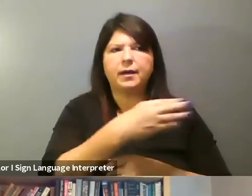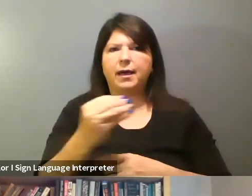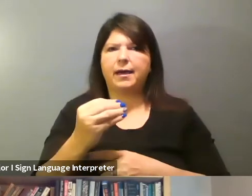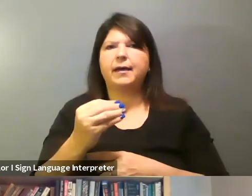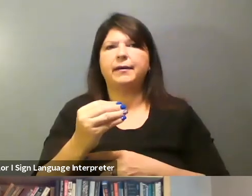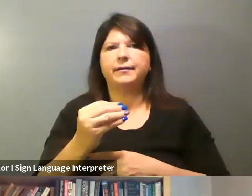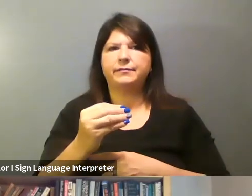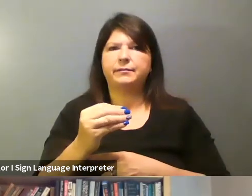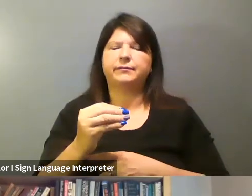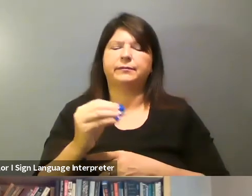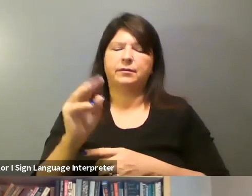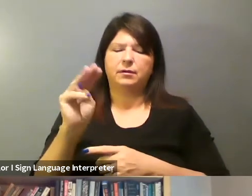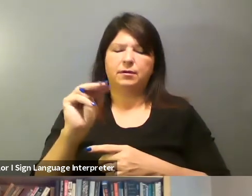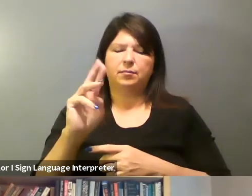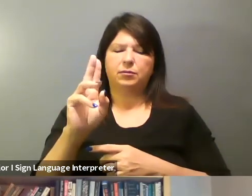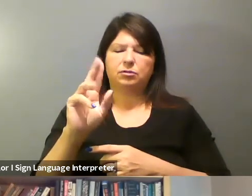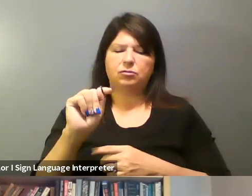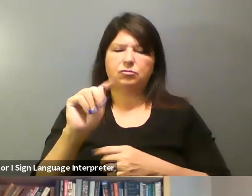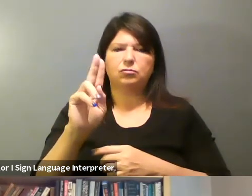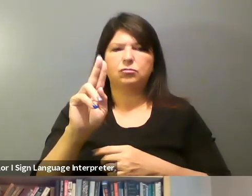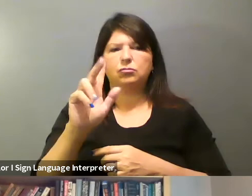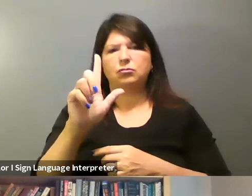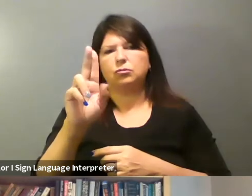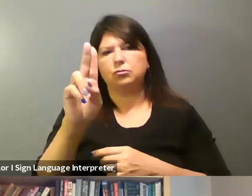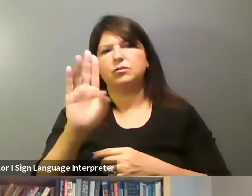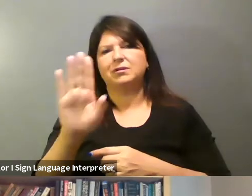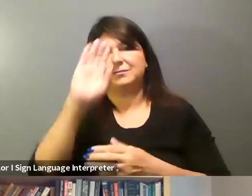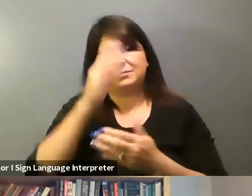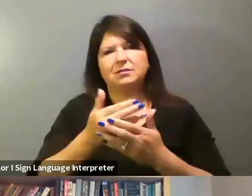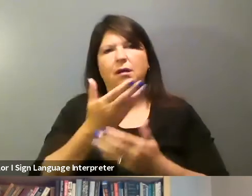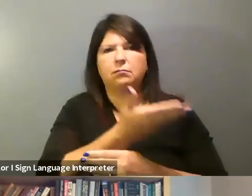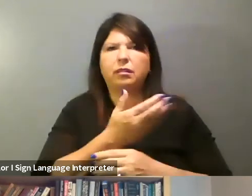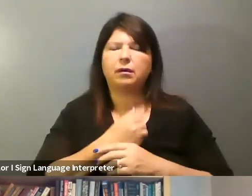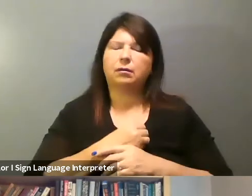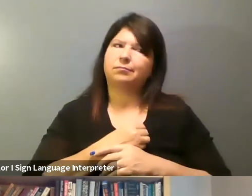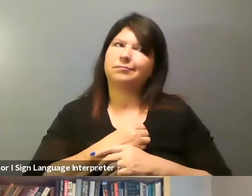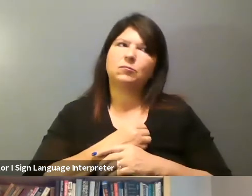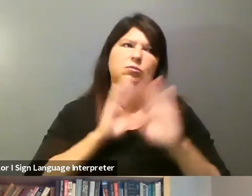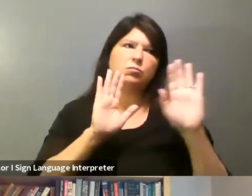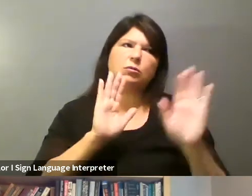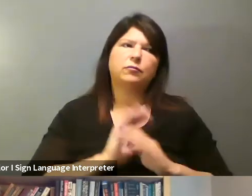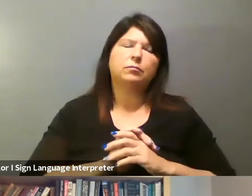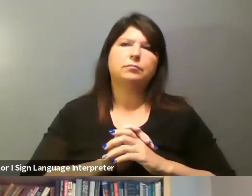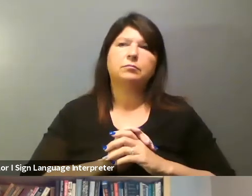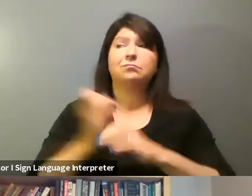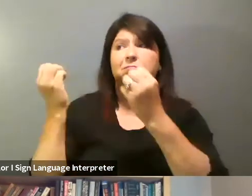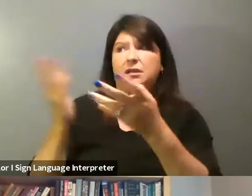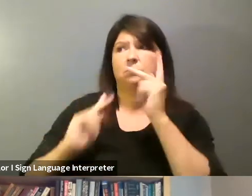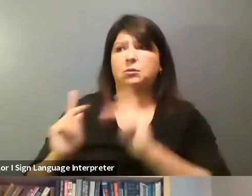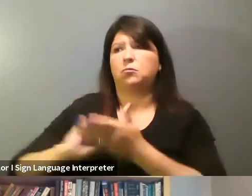and yeah, it was really emotional, and like a lot of people wrote Matulu after. And sure.